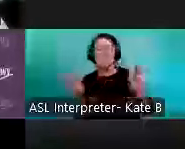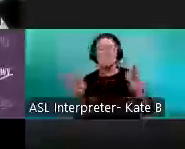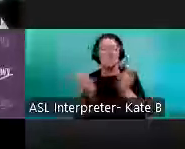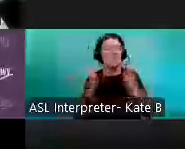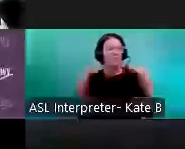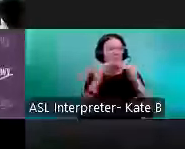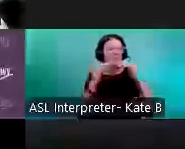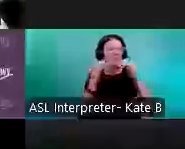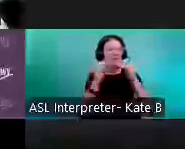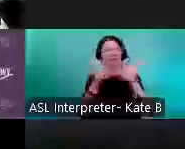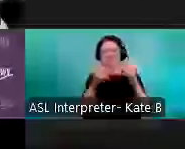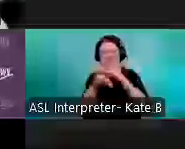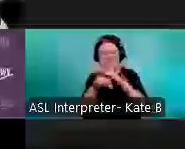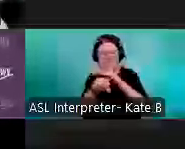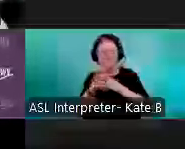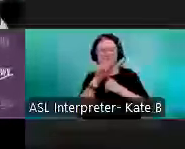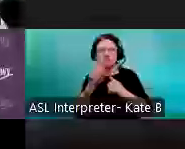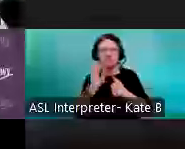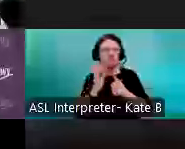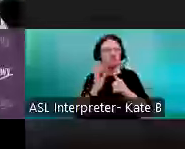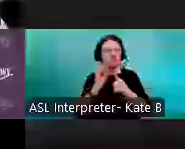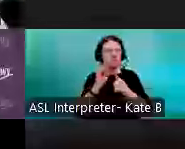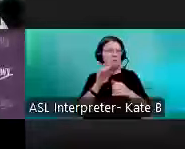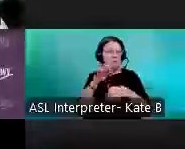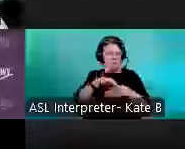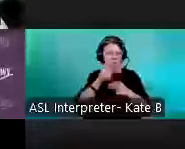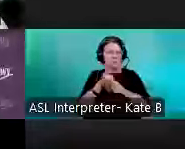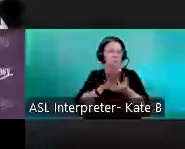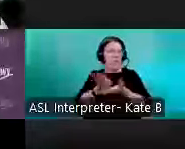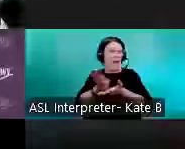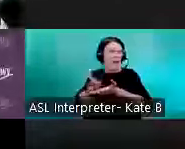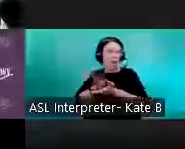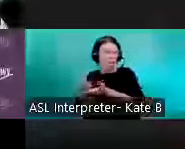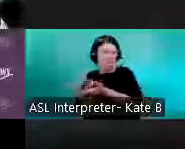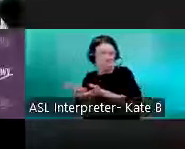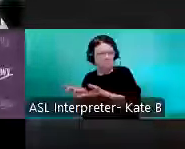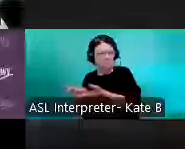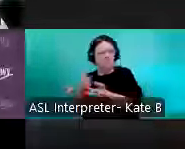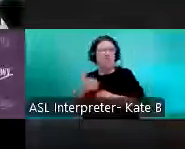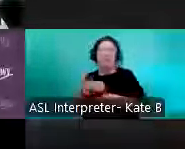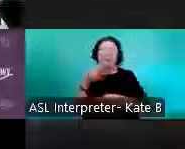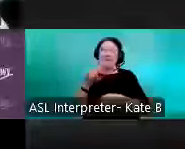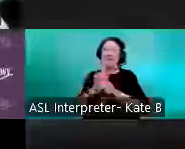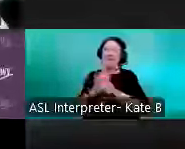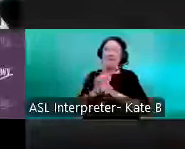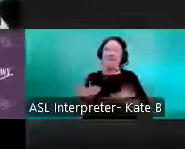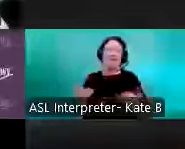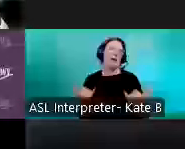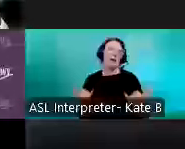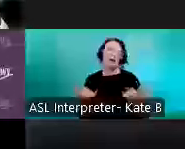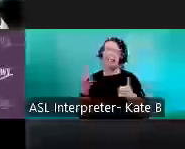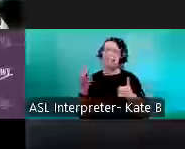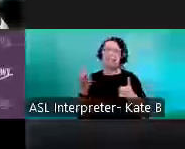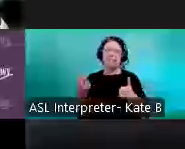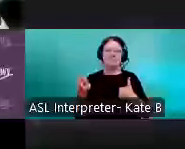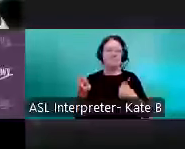to make sure that our elections are accurate. And we are in need of poll workers now more than ever.